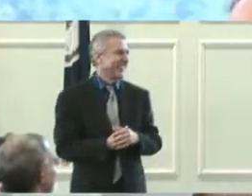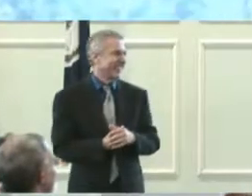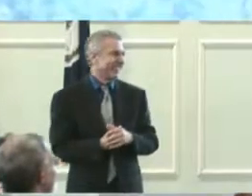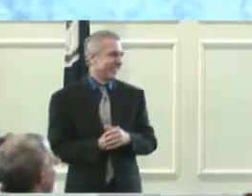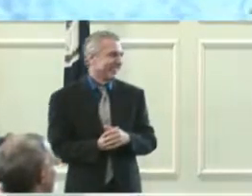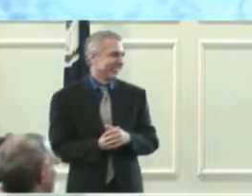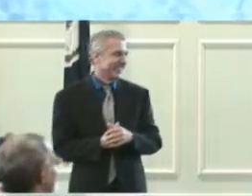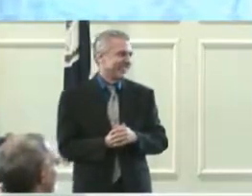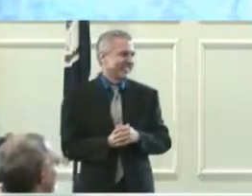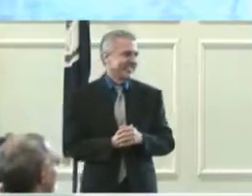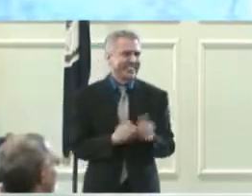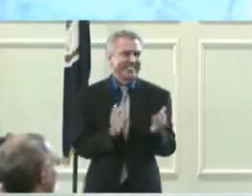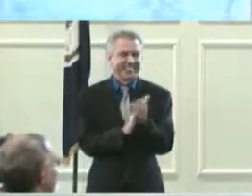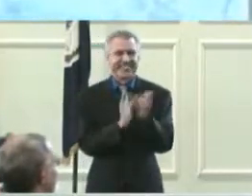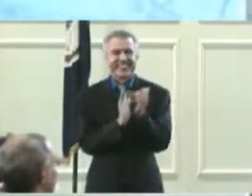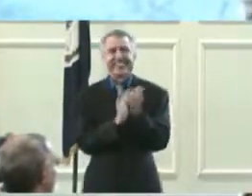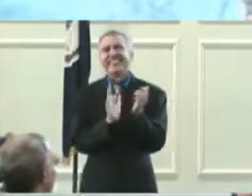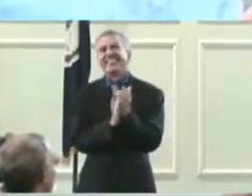okay.